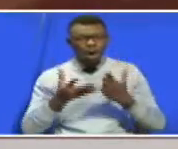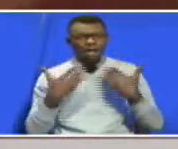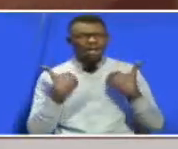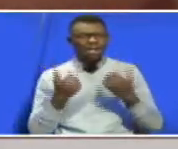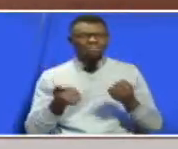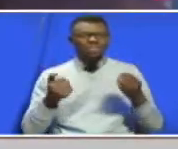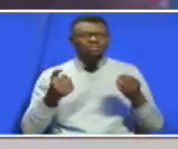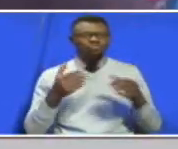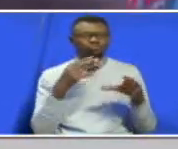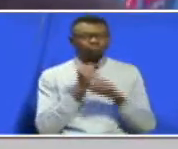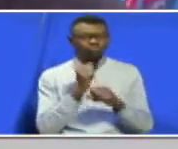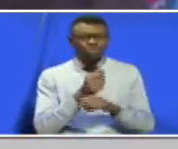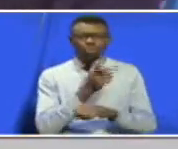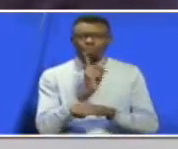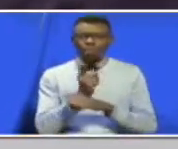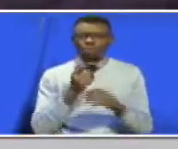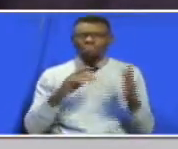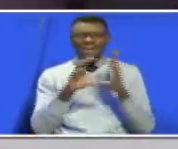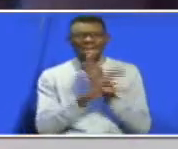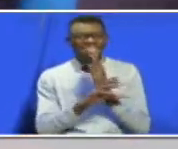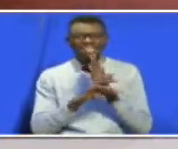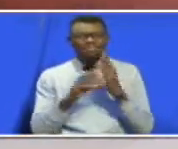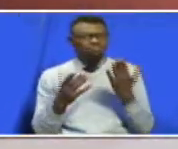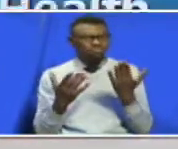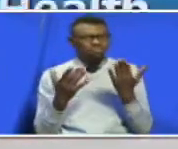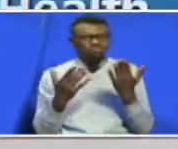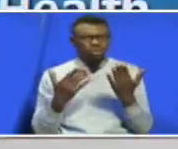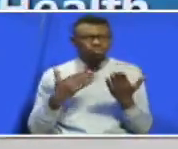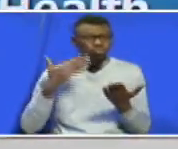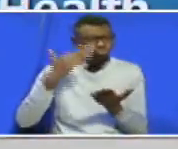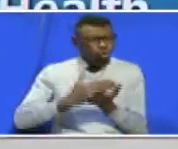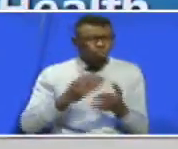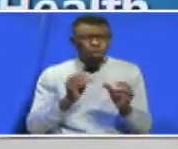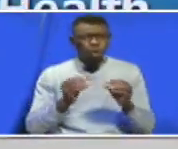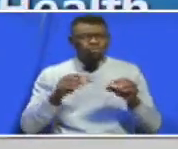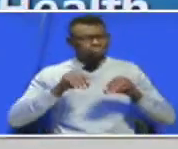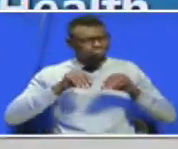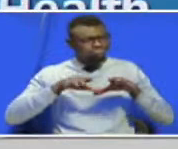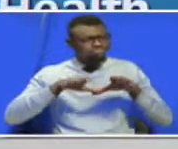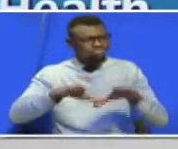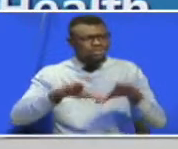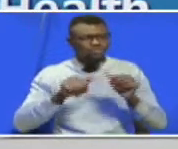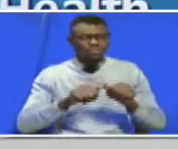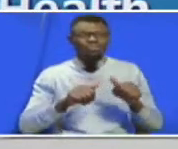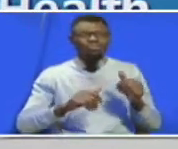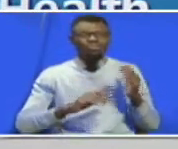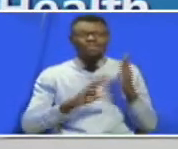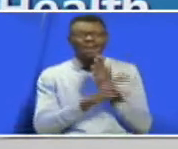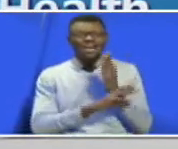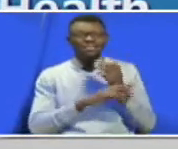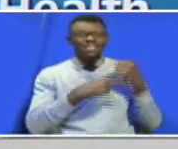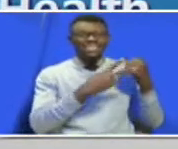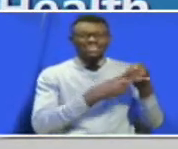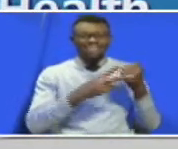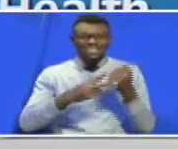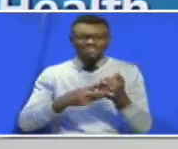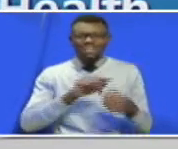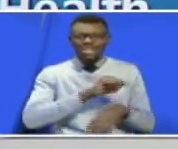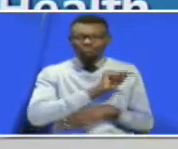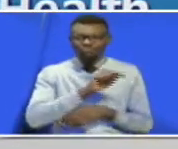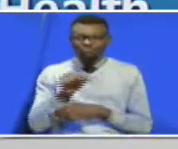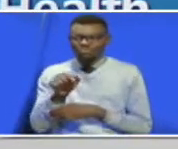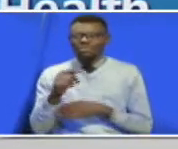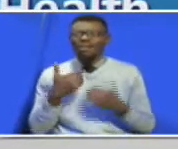countries not to drop their guards as the variant spreads. 77 countries have now reported cases of